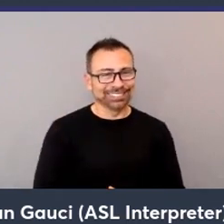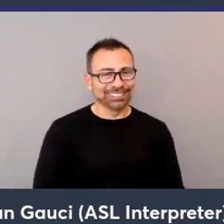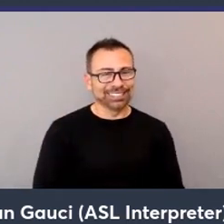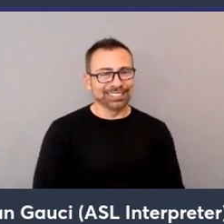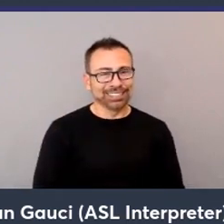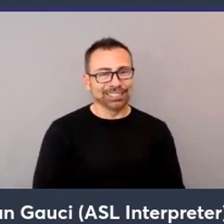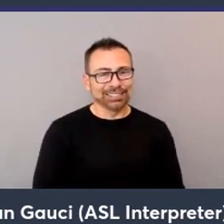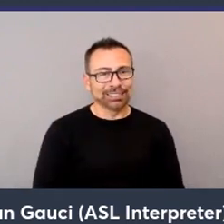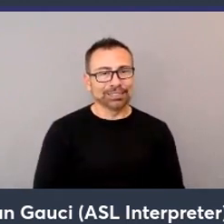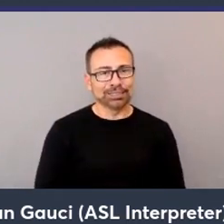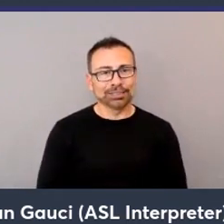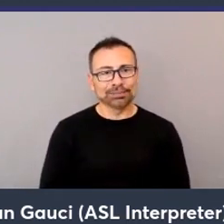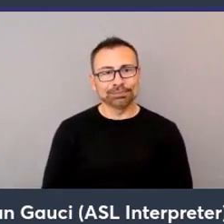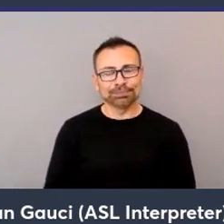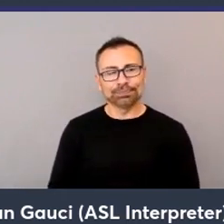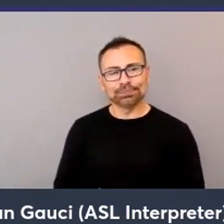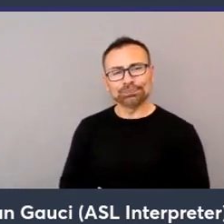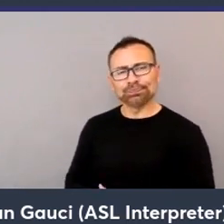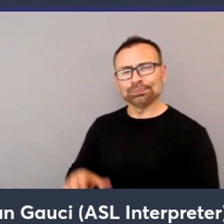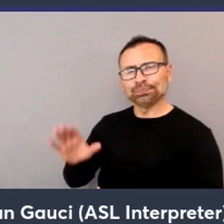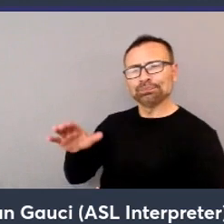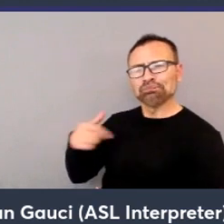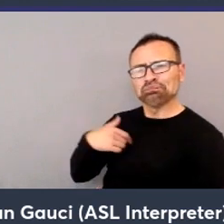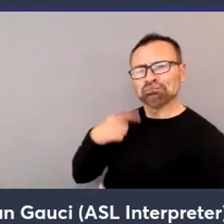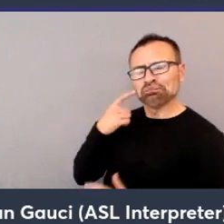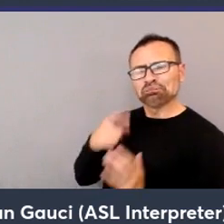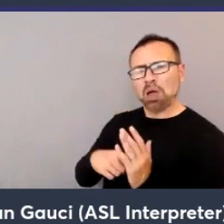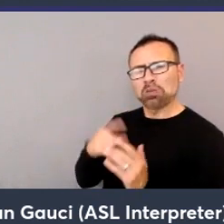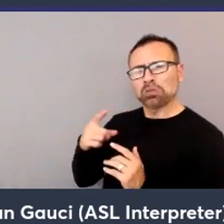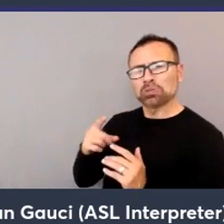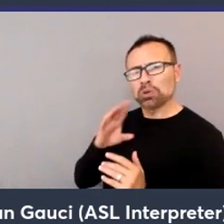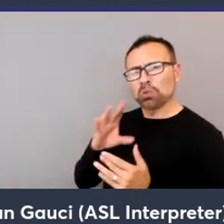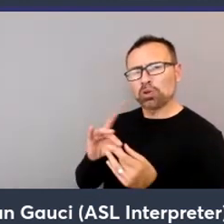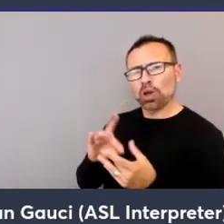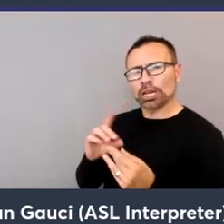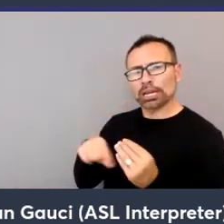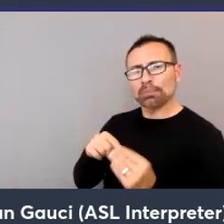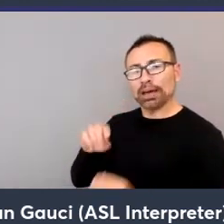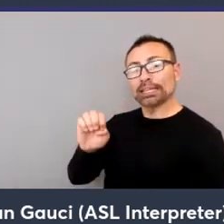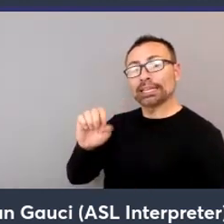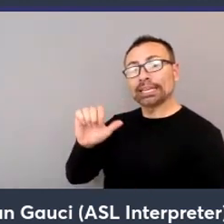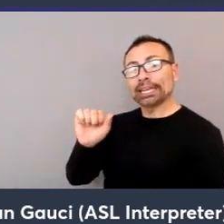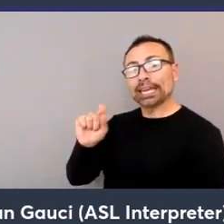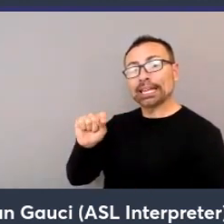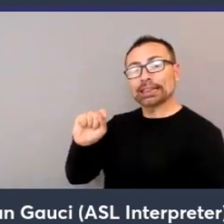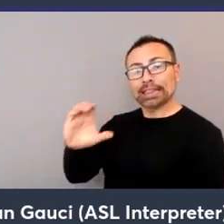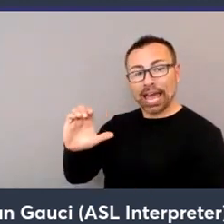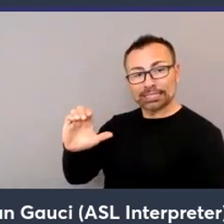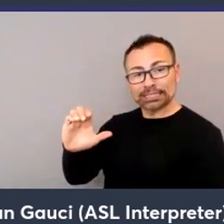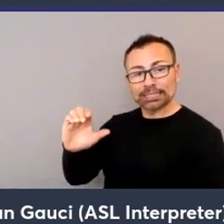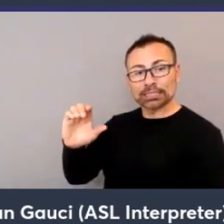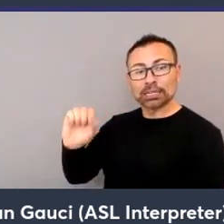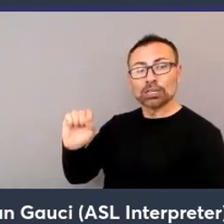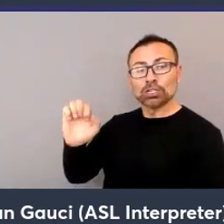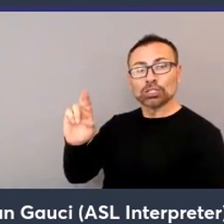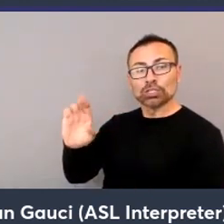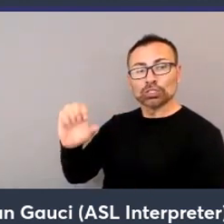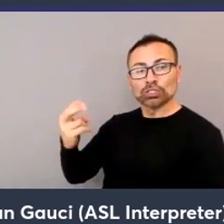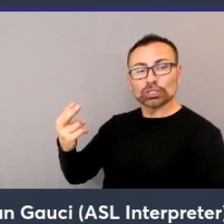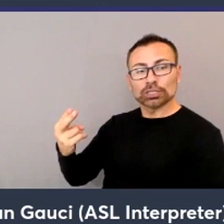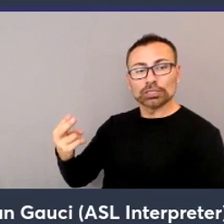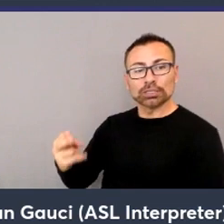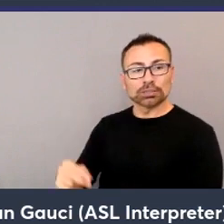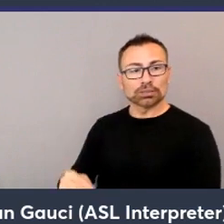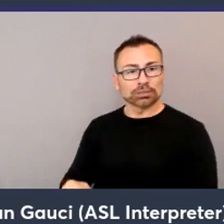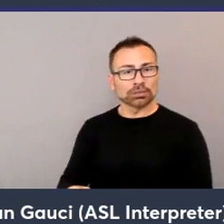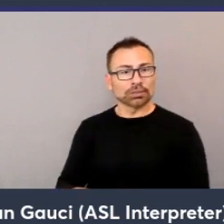I noticed earlier when we started to talk about what is Elasticsearch, and we were going, okay, let's go into Elasticsearch. OpenSearch.